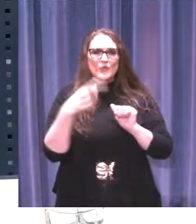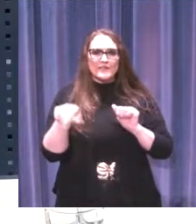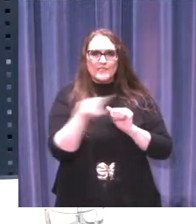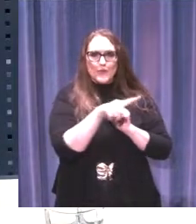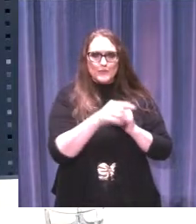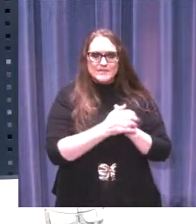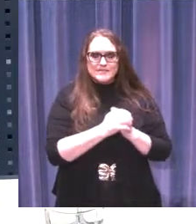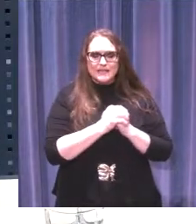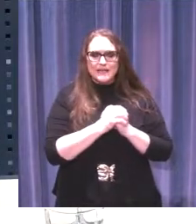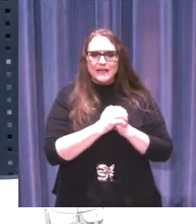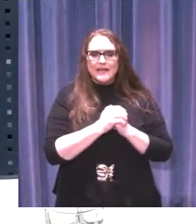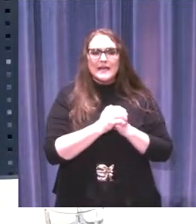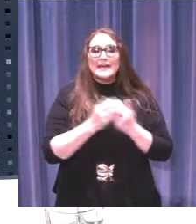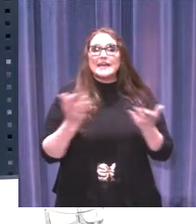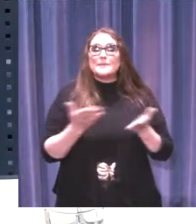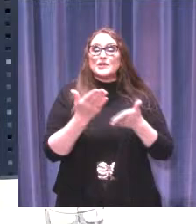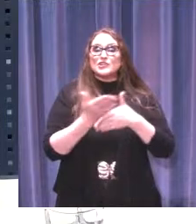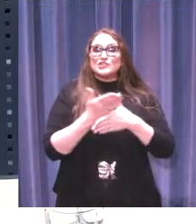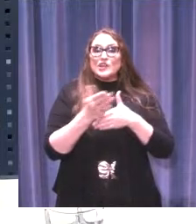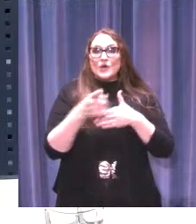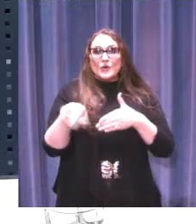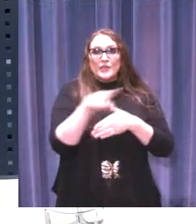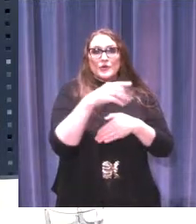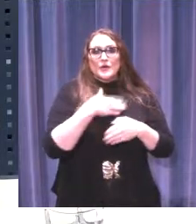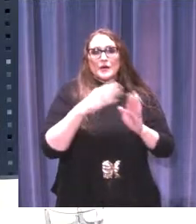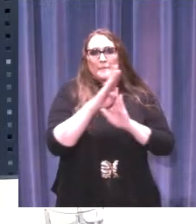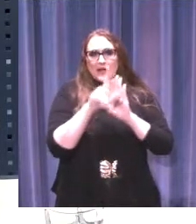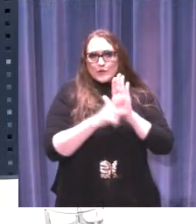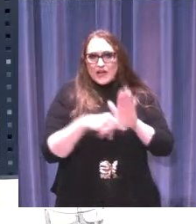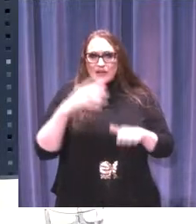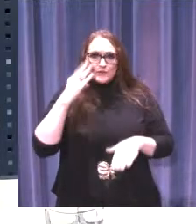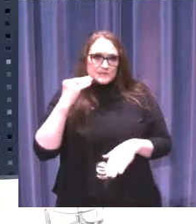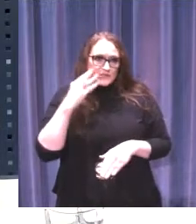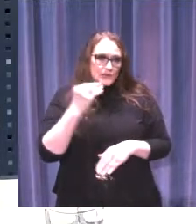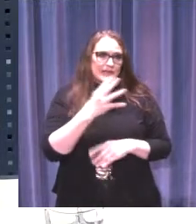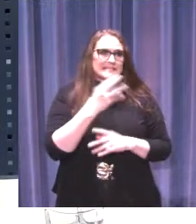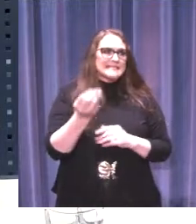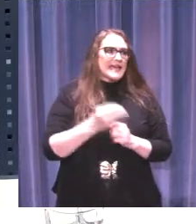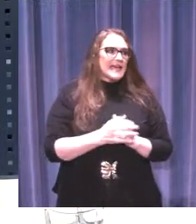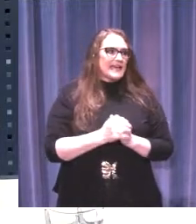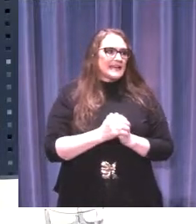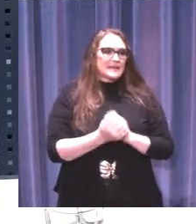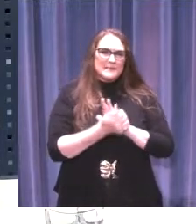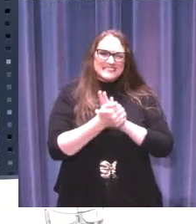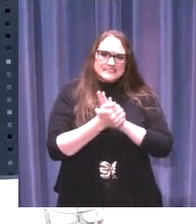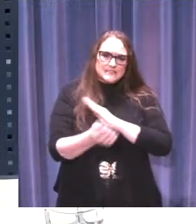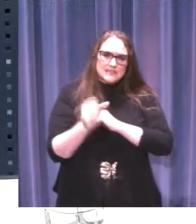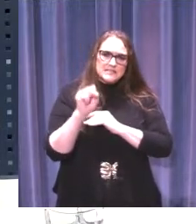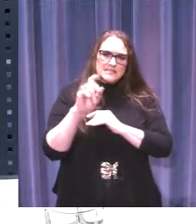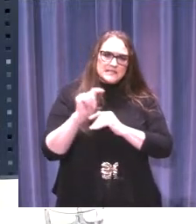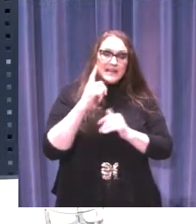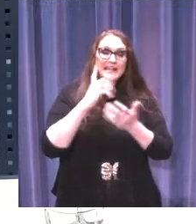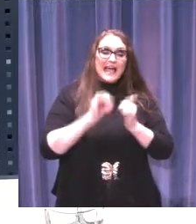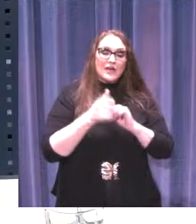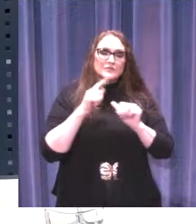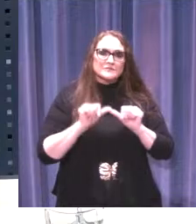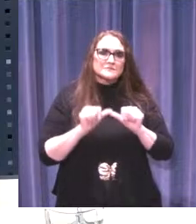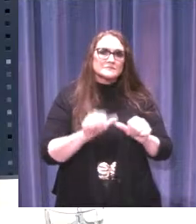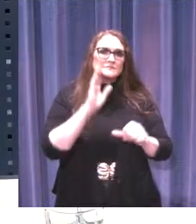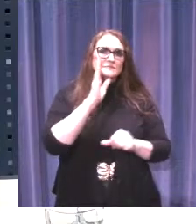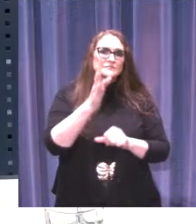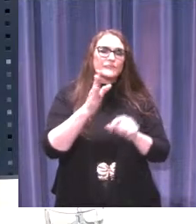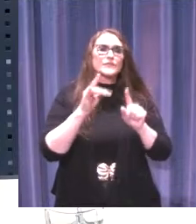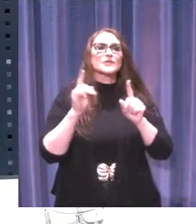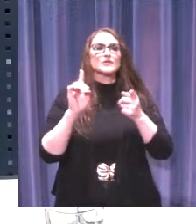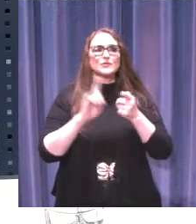those. I'm eager to share with you my background and experience and skill sets and how they will continue